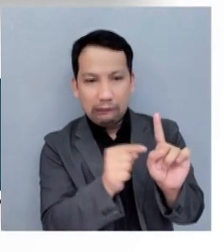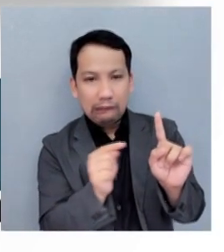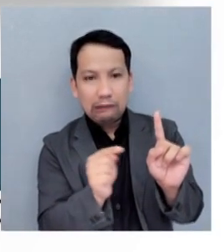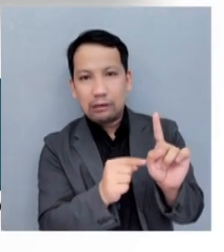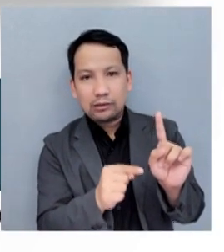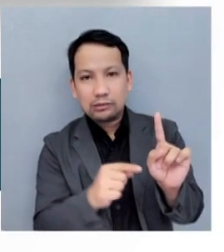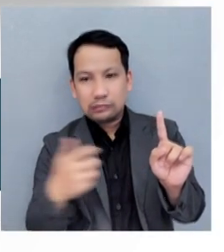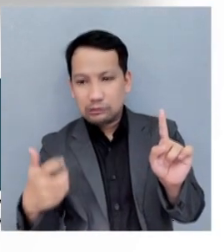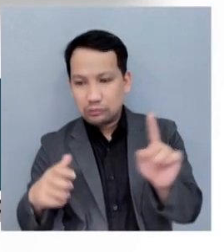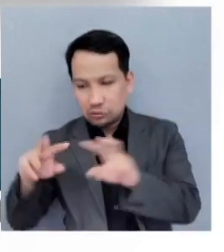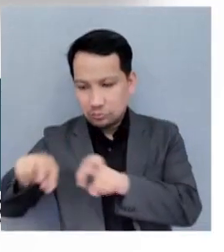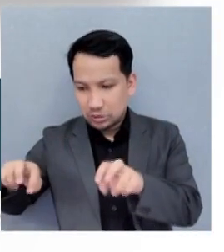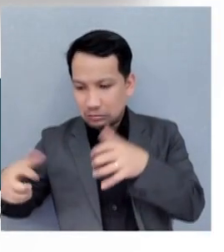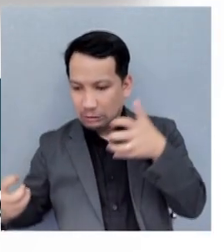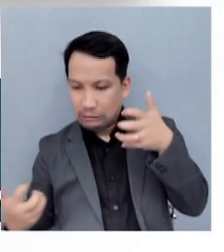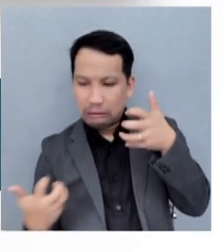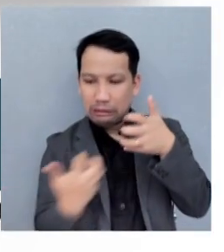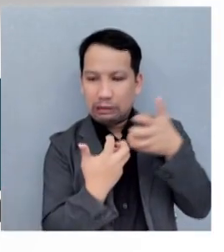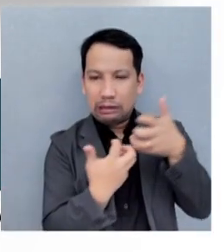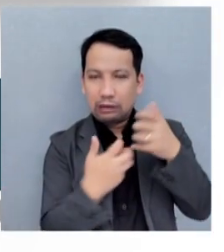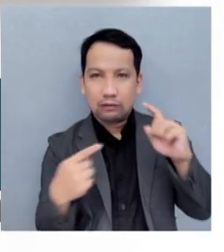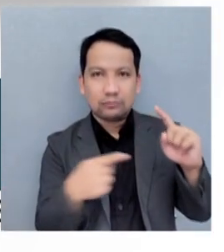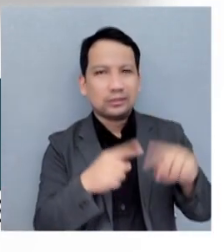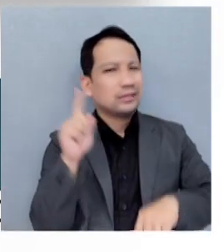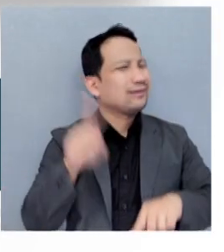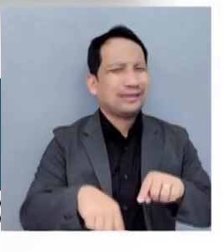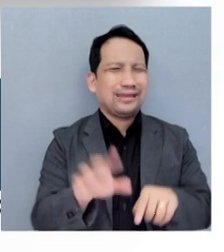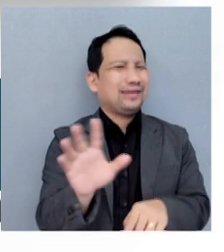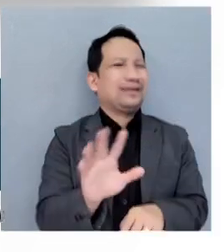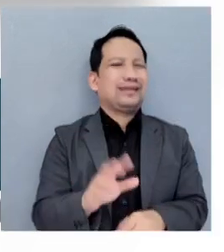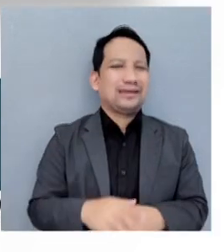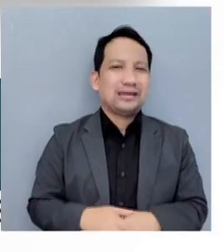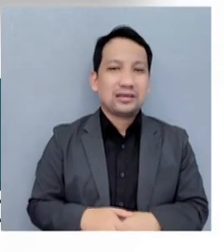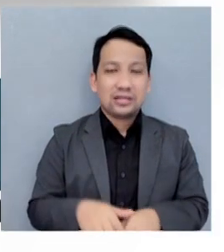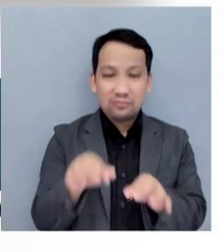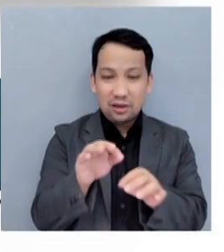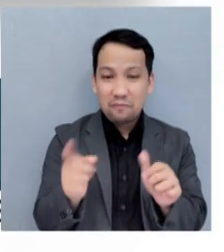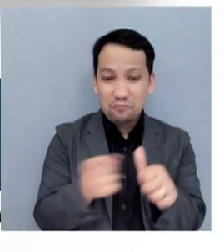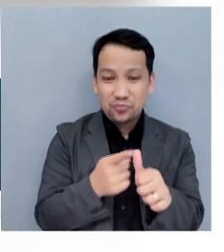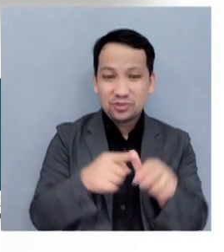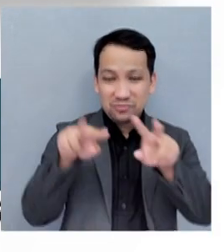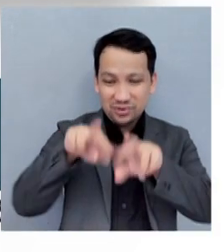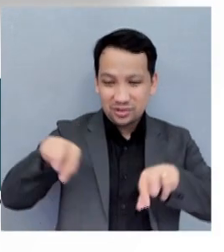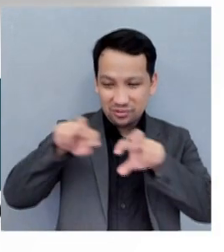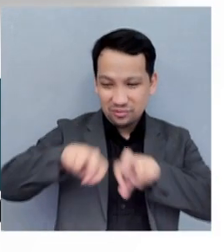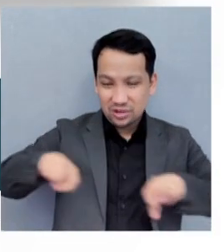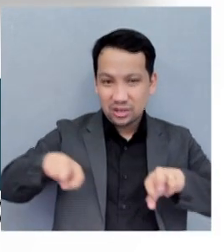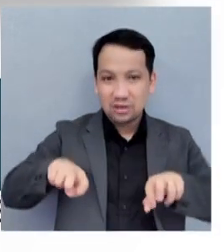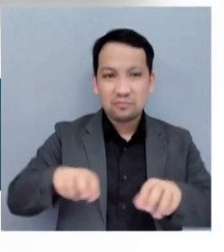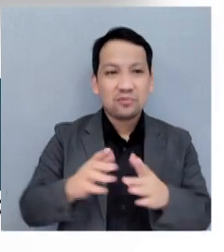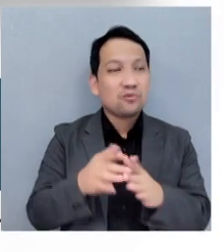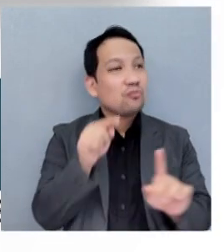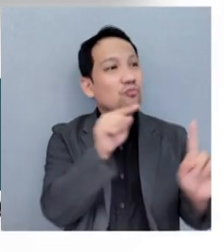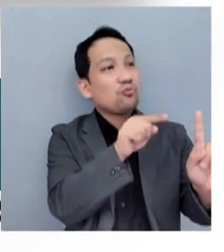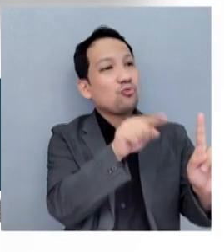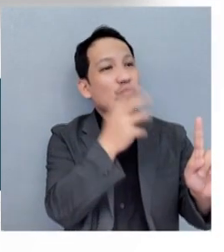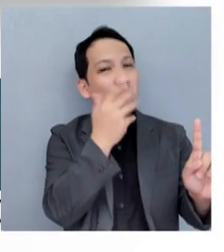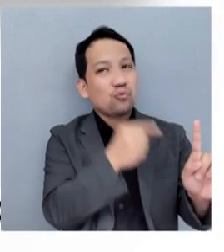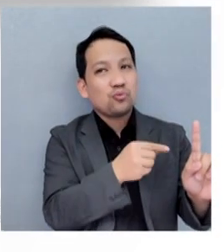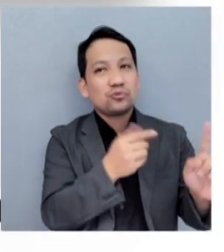tumama sa sa tinuturo nila. Hindi dapat ganun. Mag-imbestiga ka muna bago ka magturo.